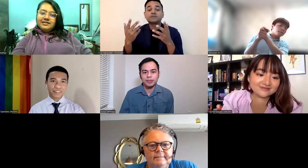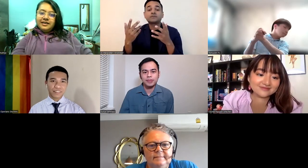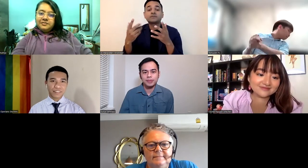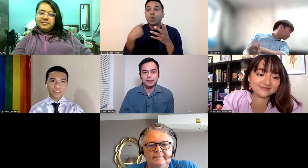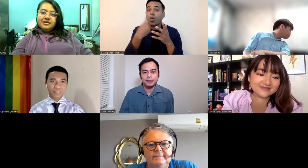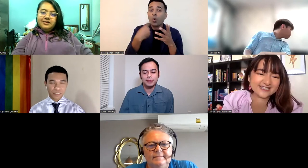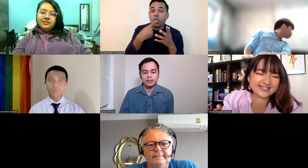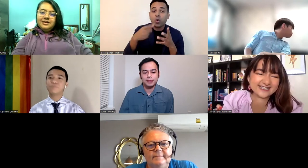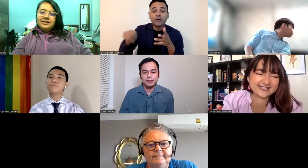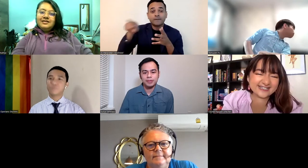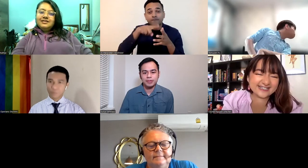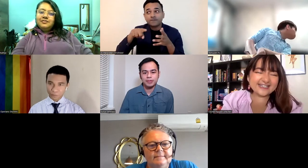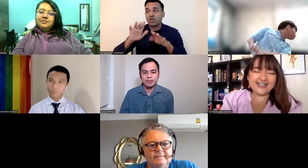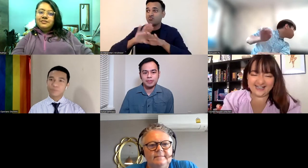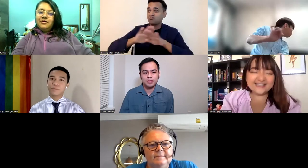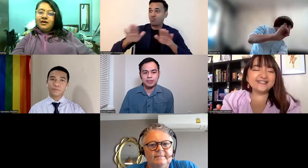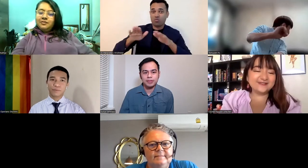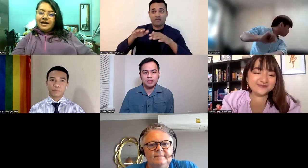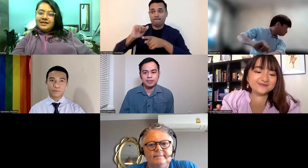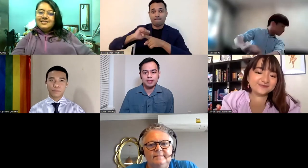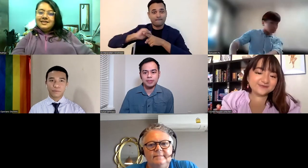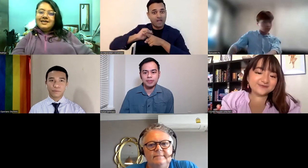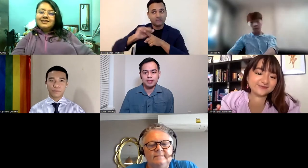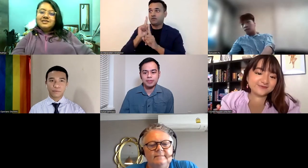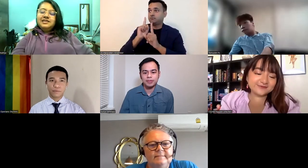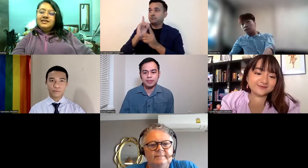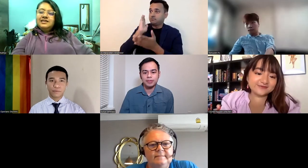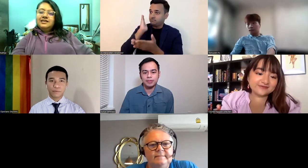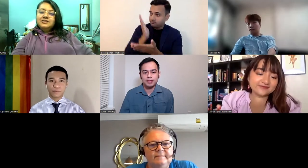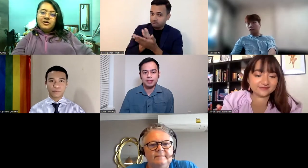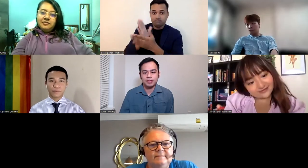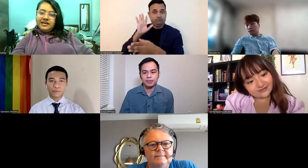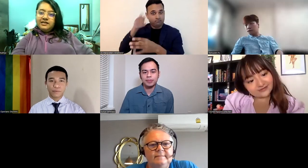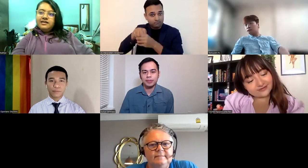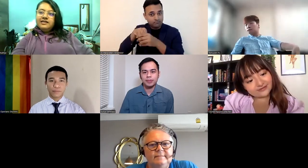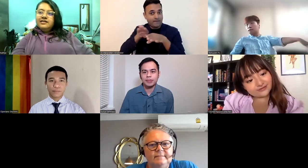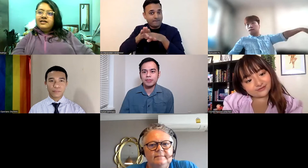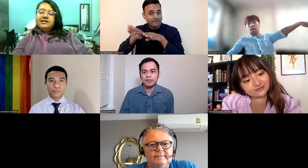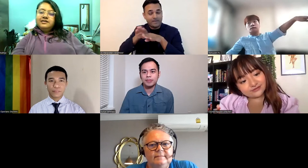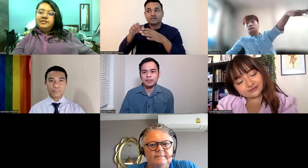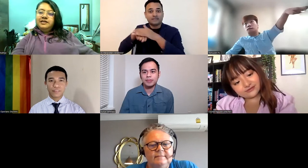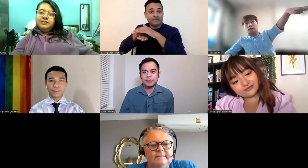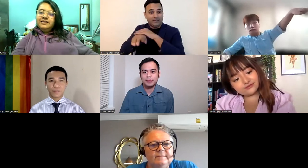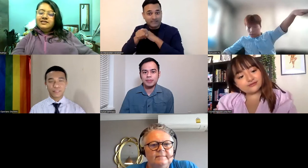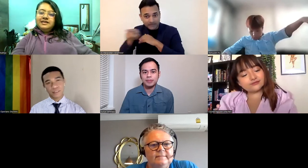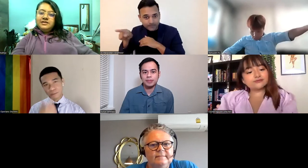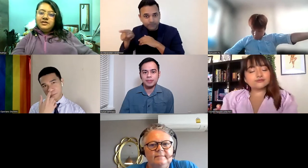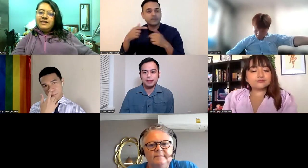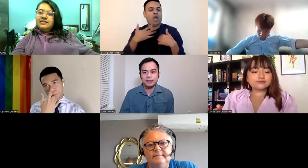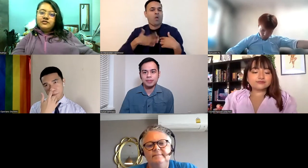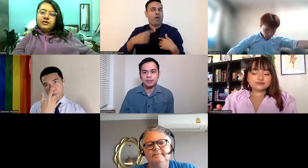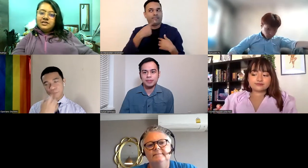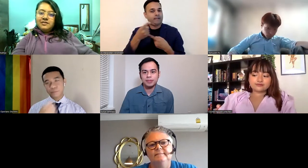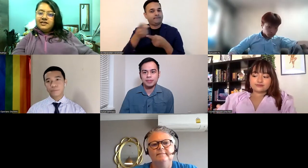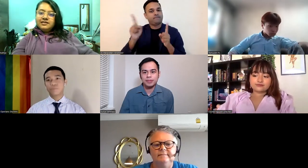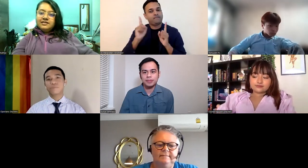awareness game, because not practicing accessibility does not mean that people with disabilities will